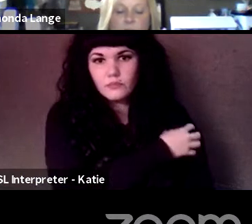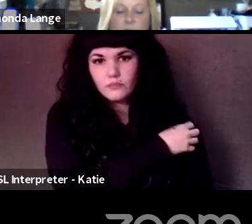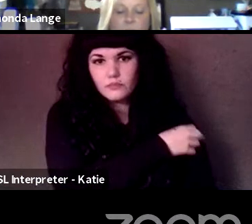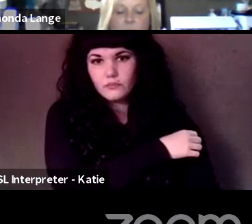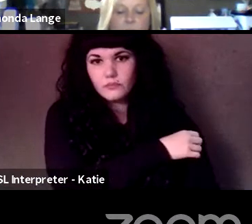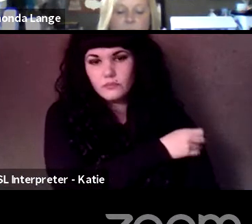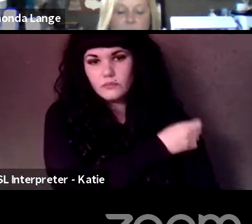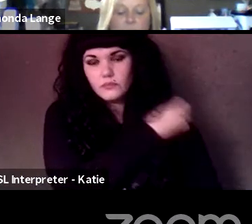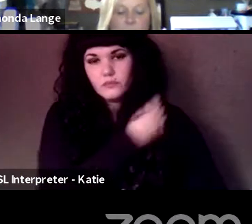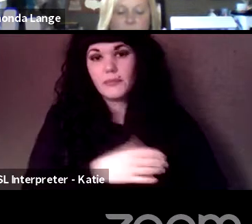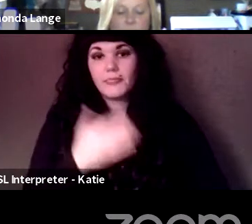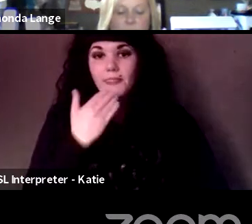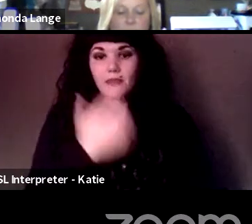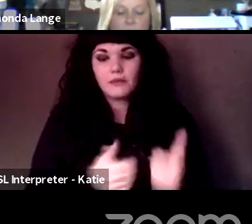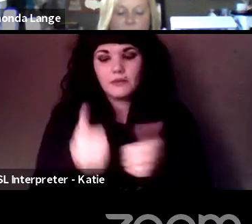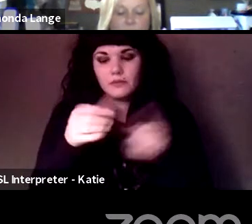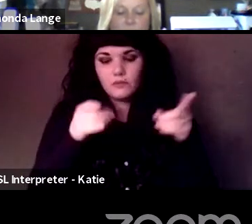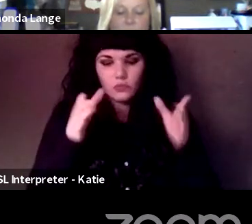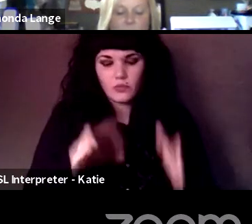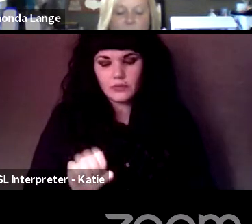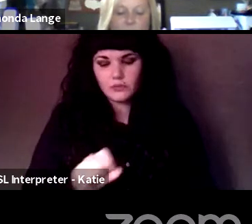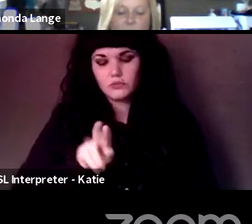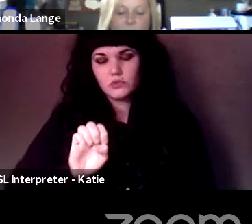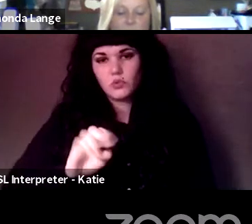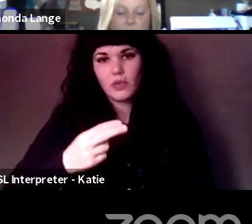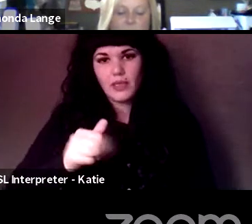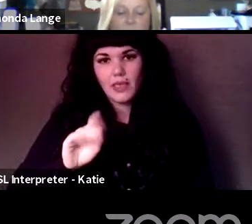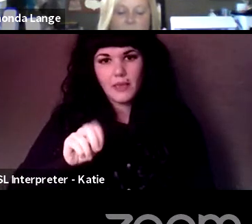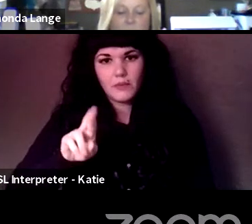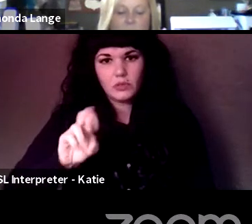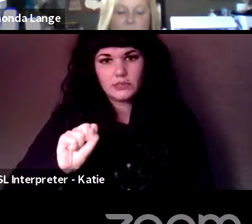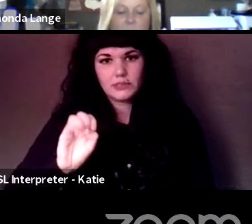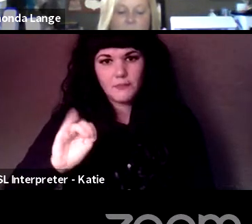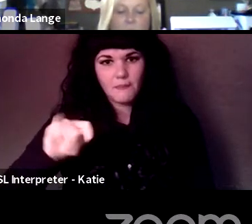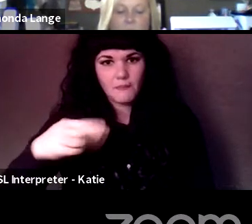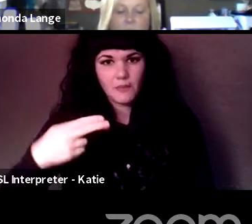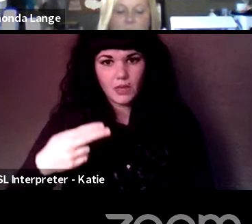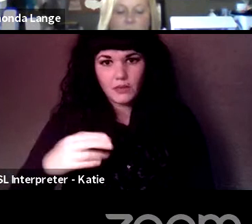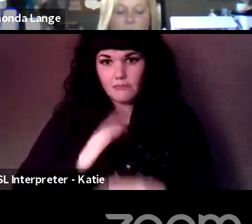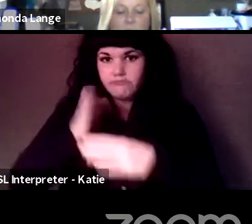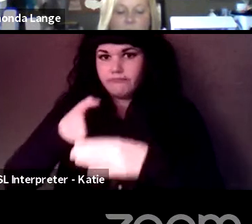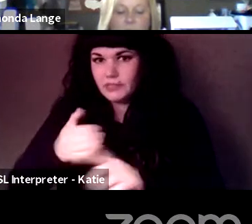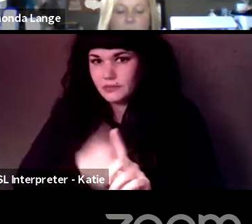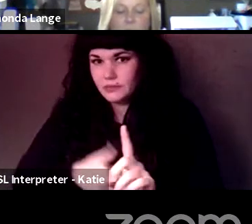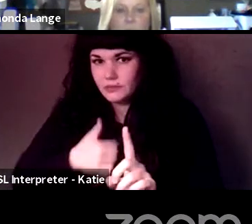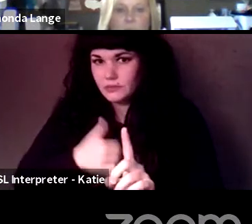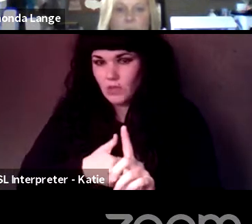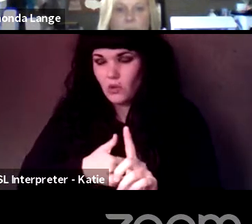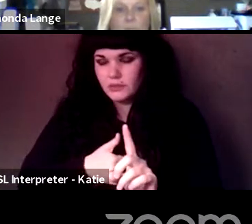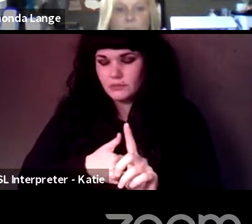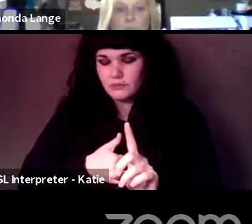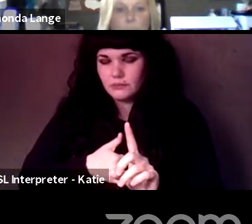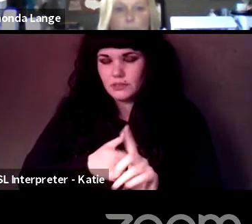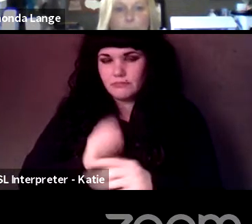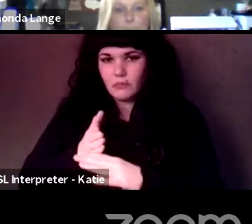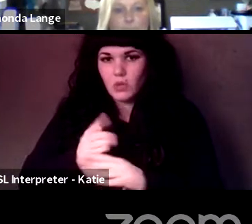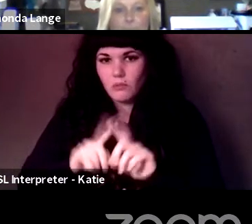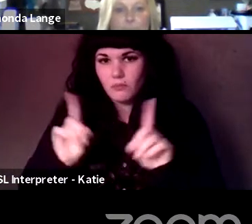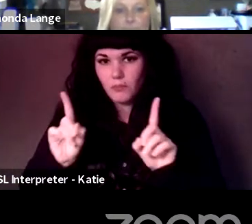Thank you, Executive Director Sue Hammersmith. Commissioner Kellum, I'm sorry to interrupt. Commissioner Rothorn has his hand